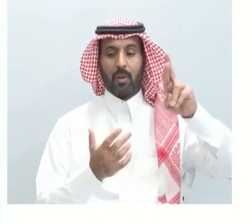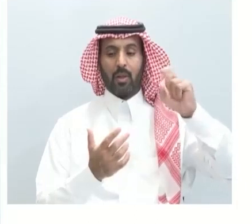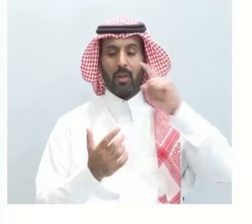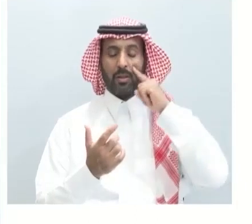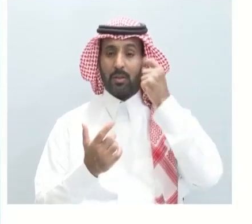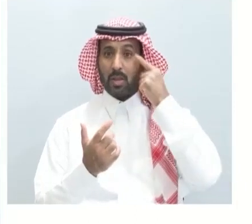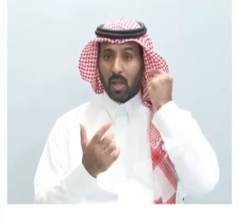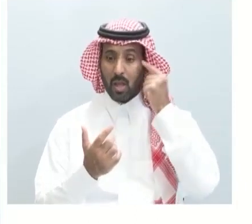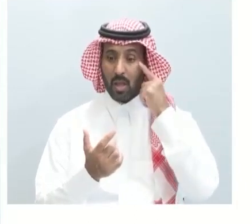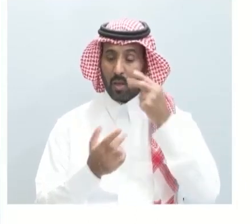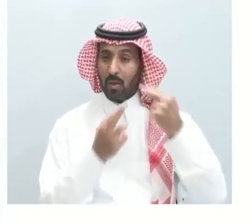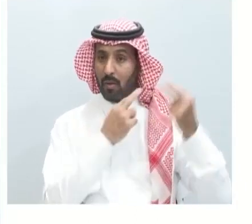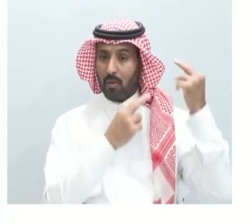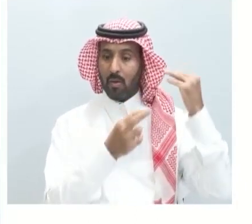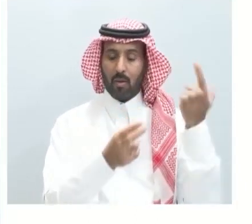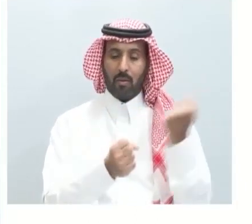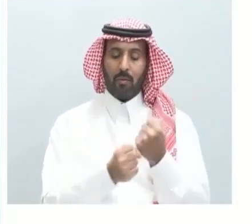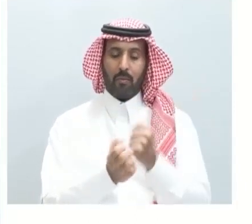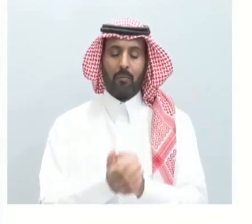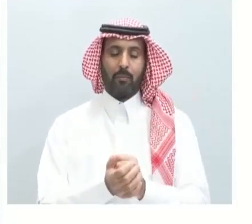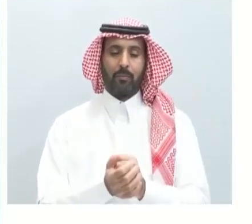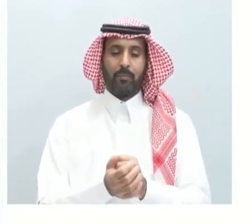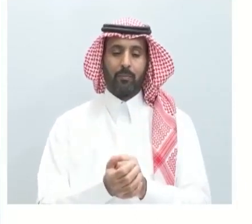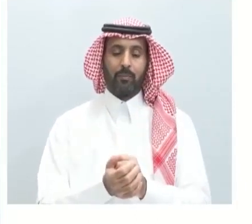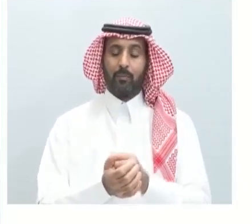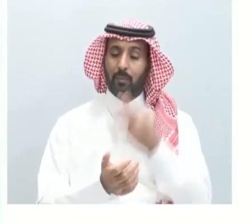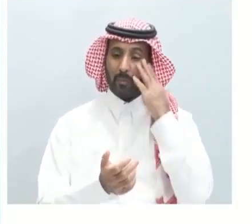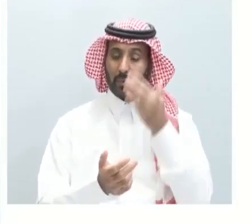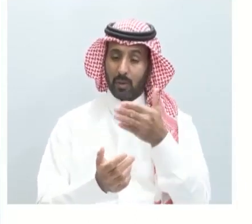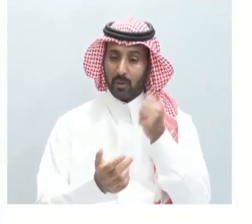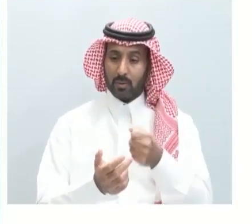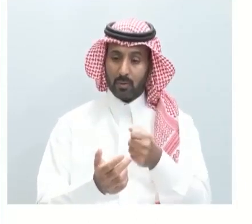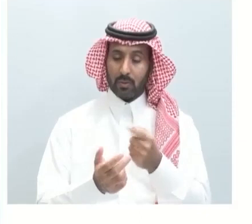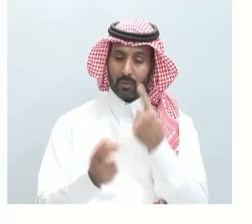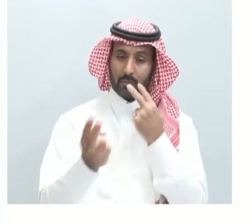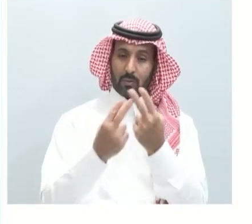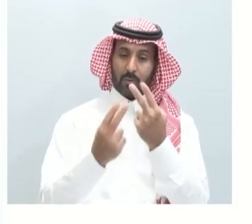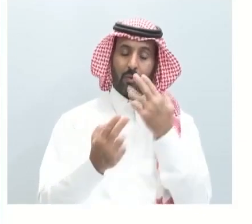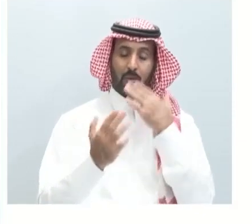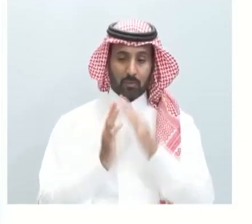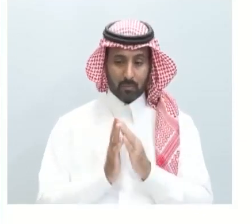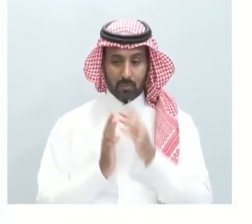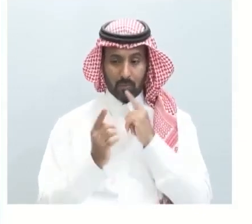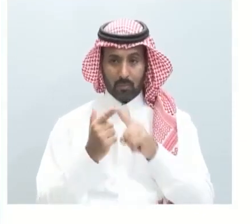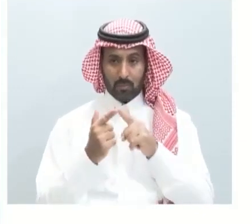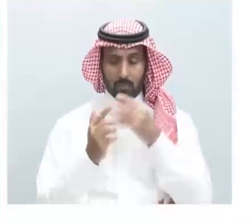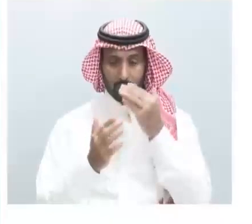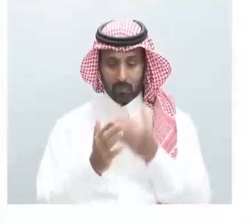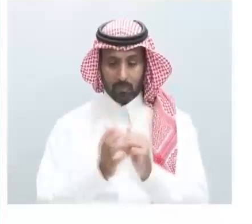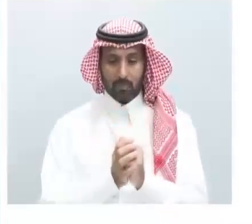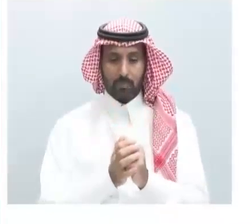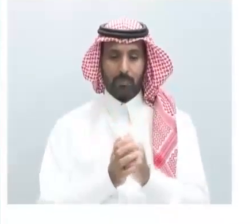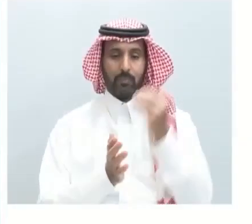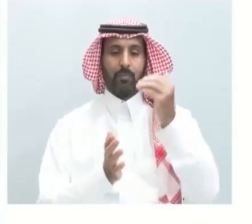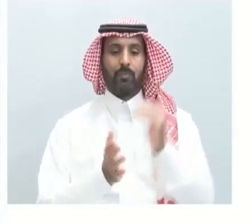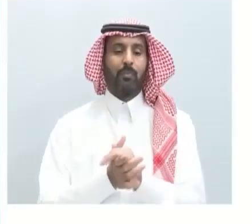conservative this is the branching here talking about greeting just that we have written in this